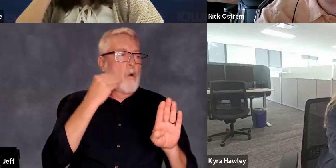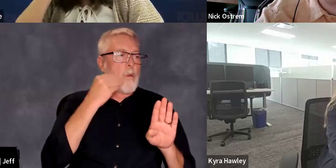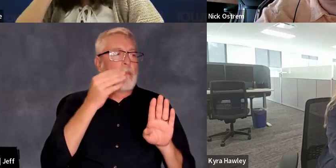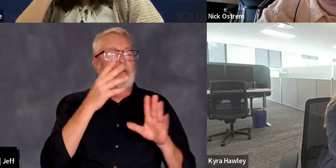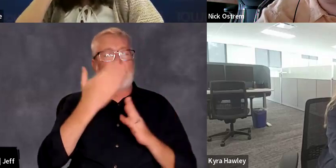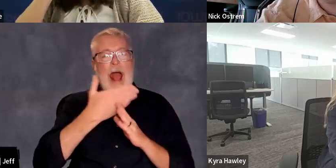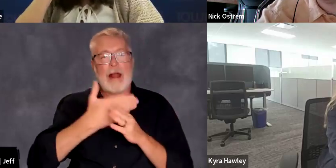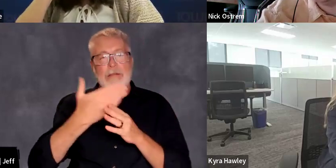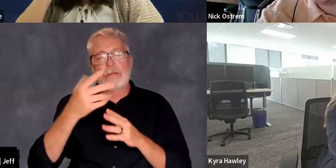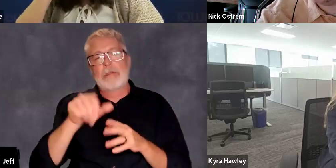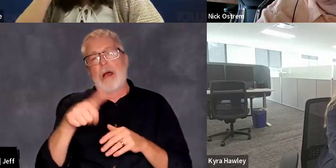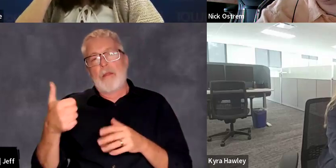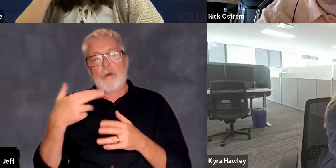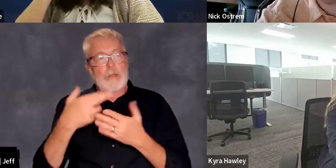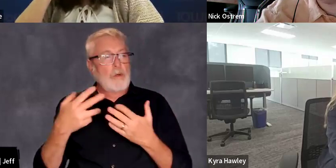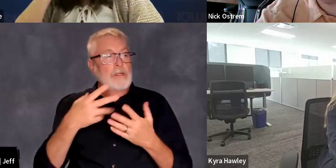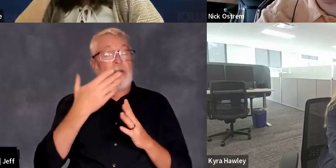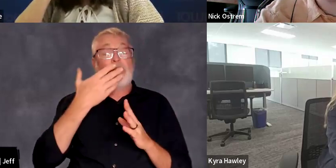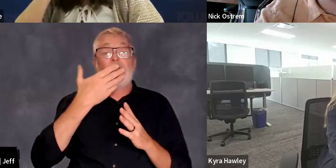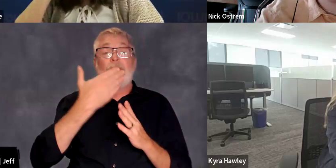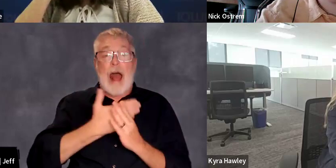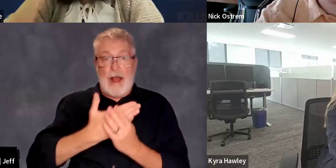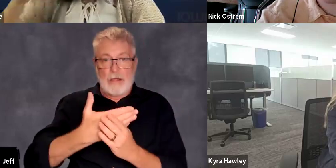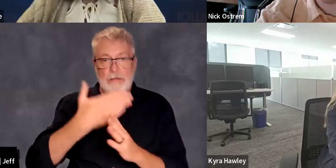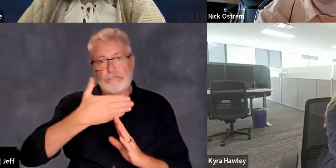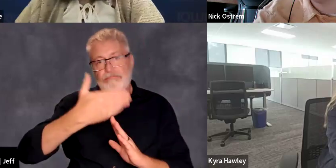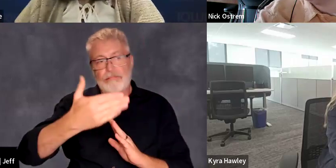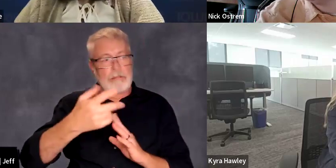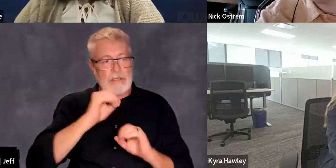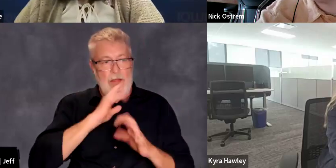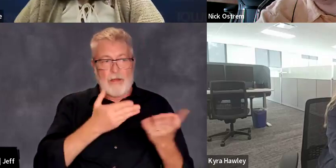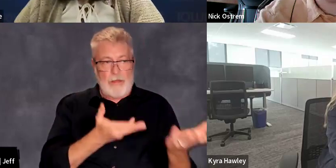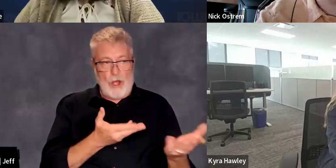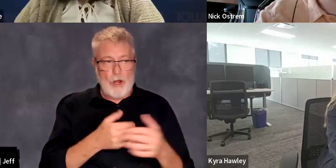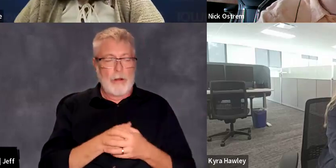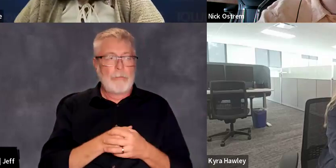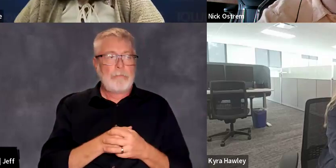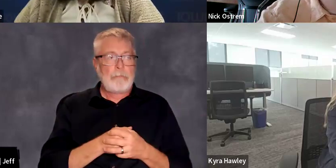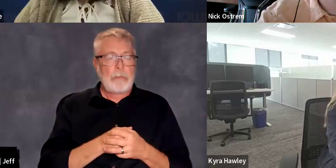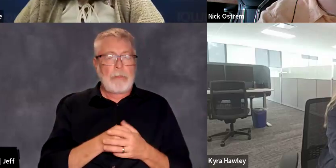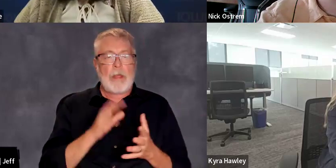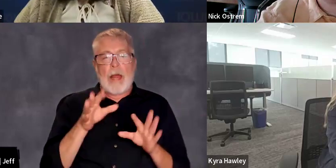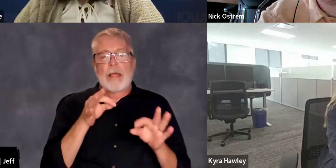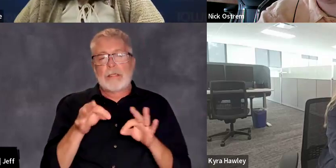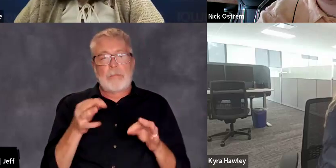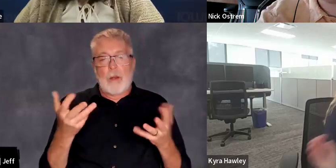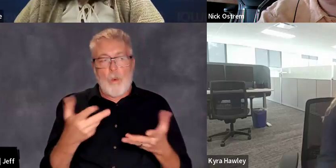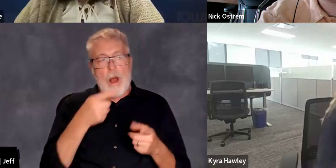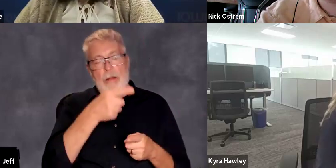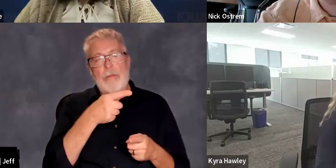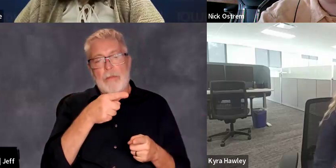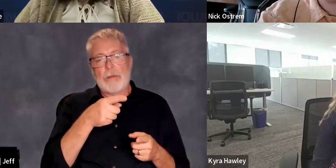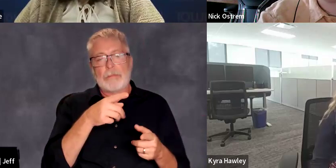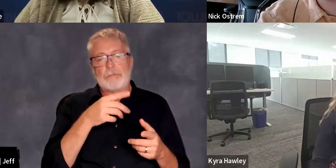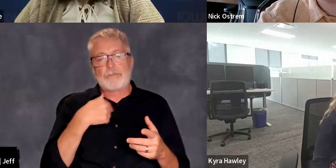Resources. The Files tab here, this does not have anything in it. I can explain what this is. This is